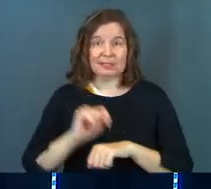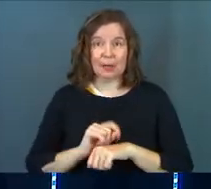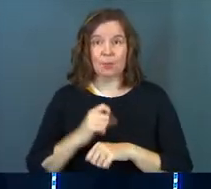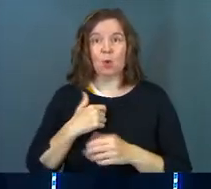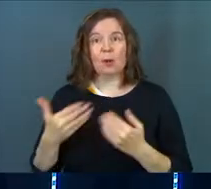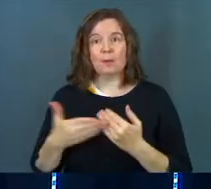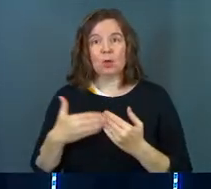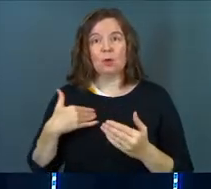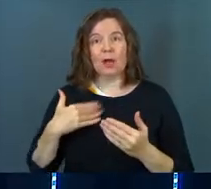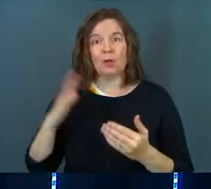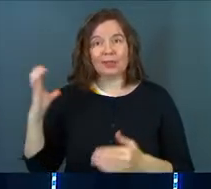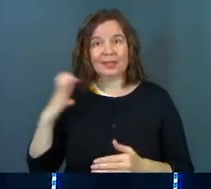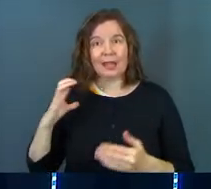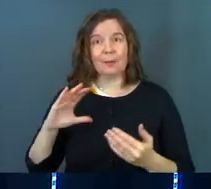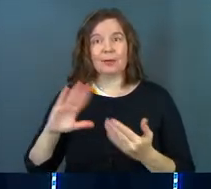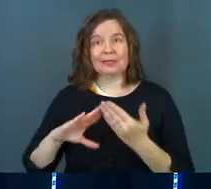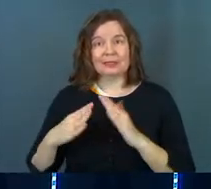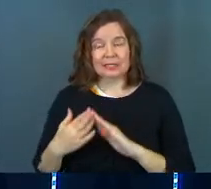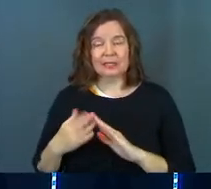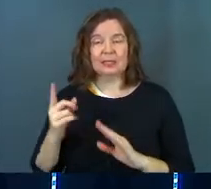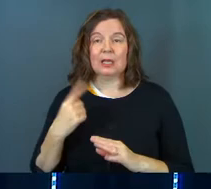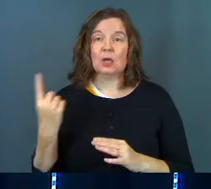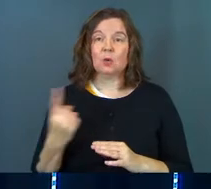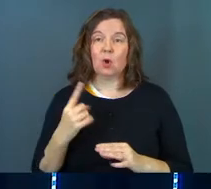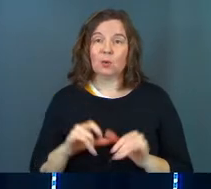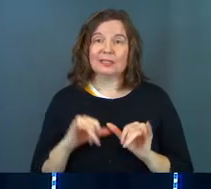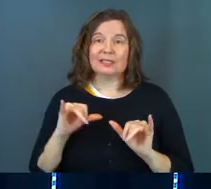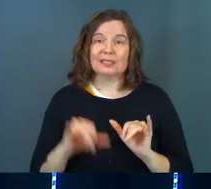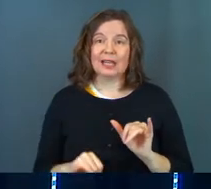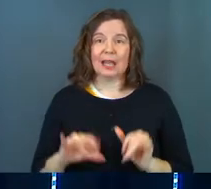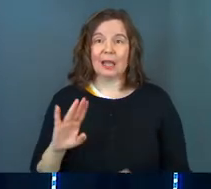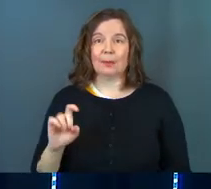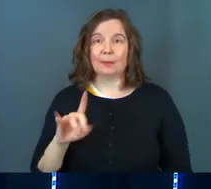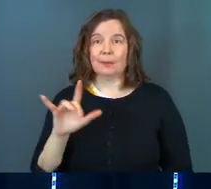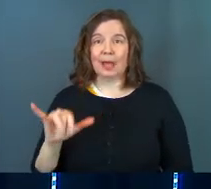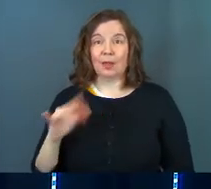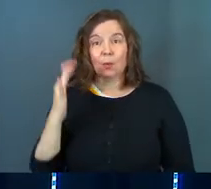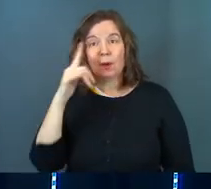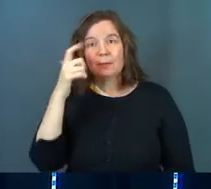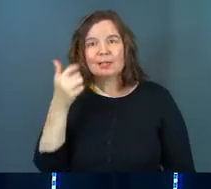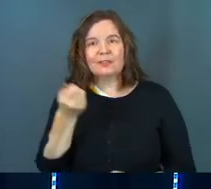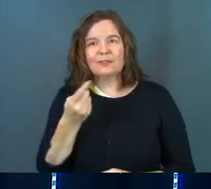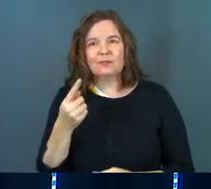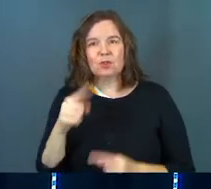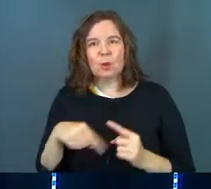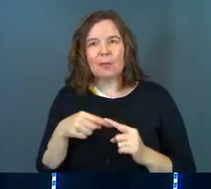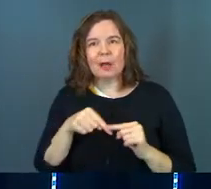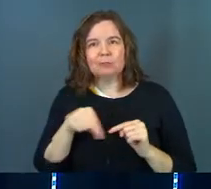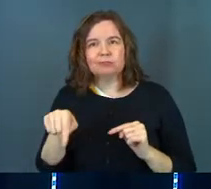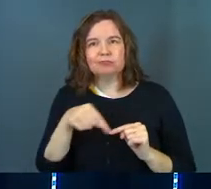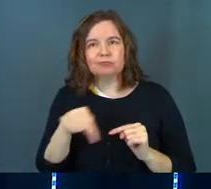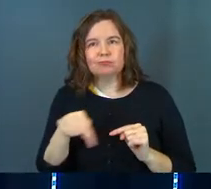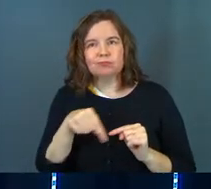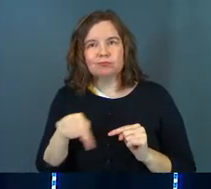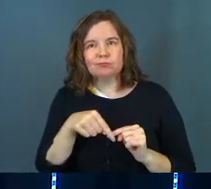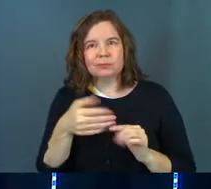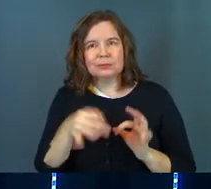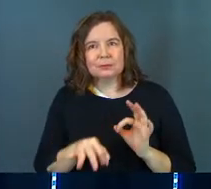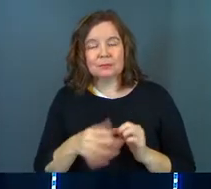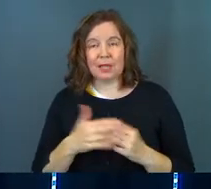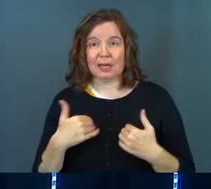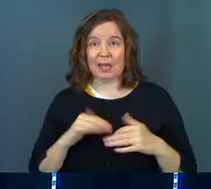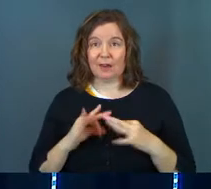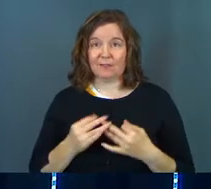temple or be around the capital city of Jerusalem, he was always staying at Bethany because it was just a few miles from Jerusalem. And he